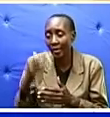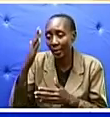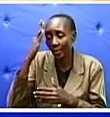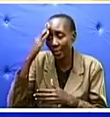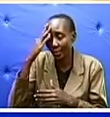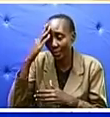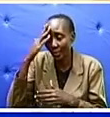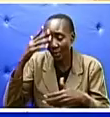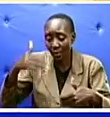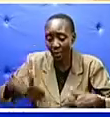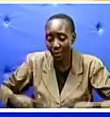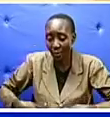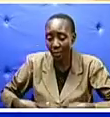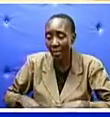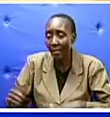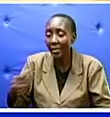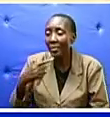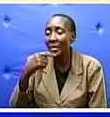some young people say